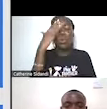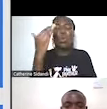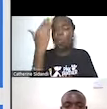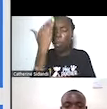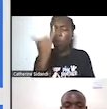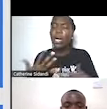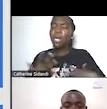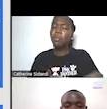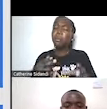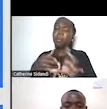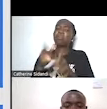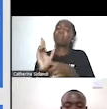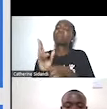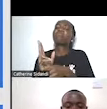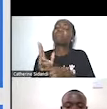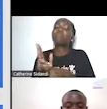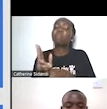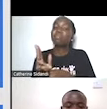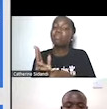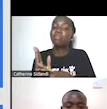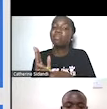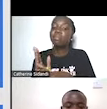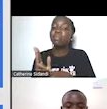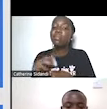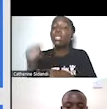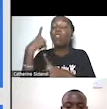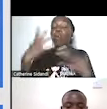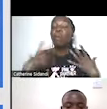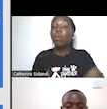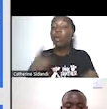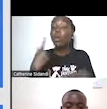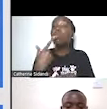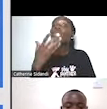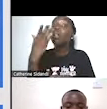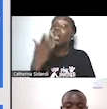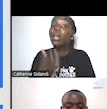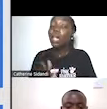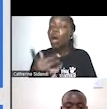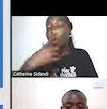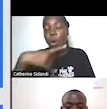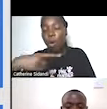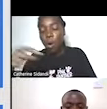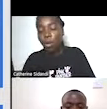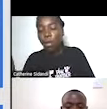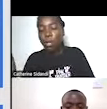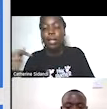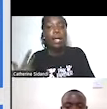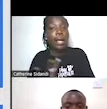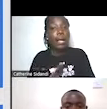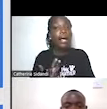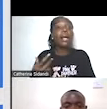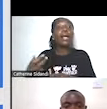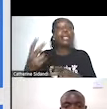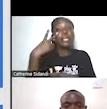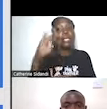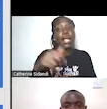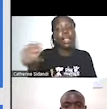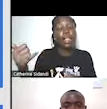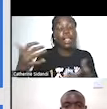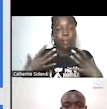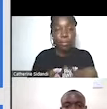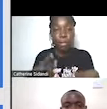who are remaining so that they don't go? And for those who are going, what is the reason why they are going that will lead, that might bring other people, or might make